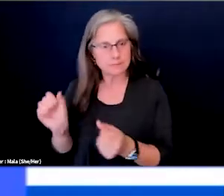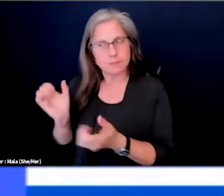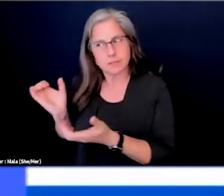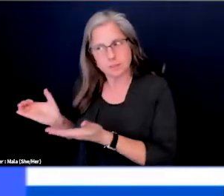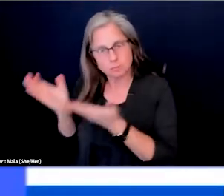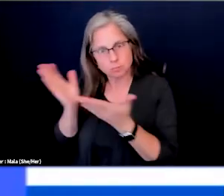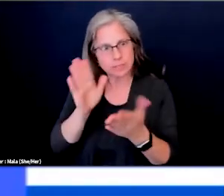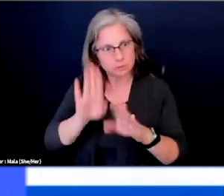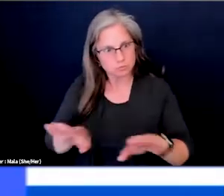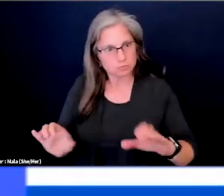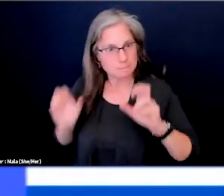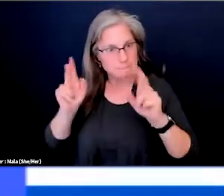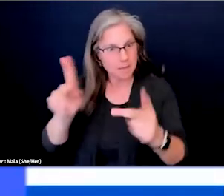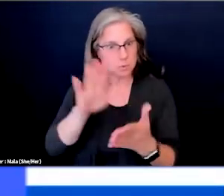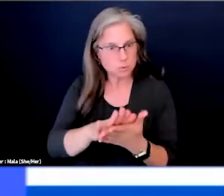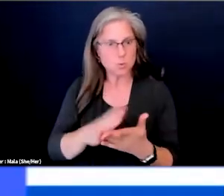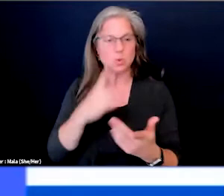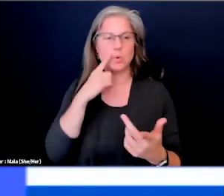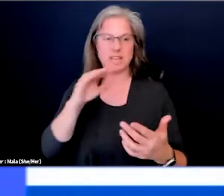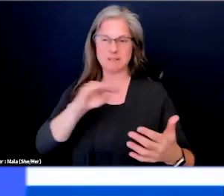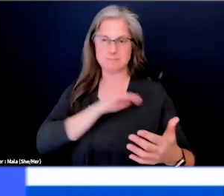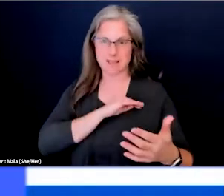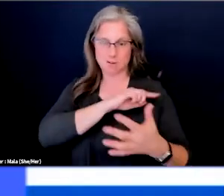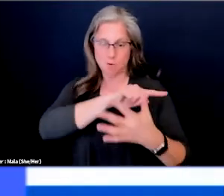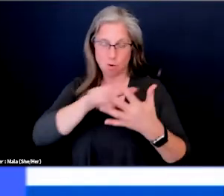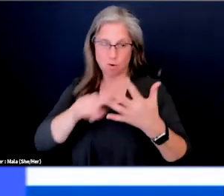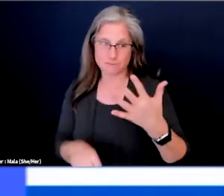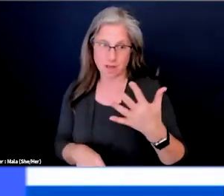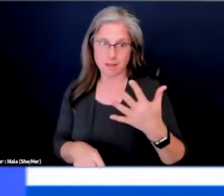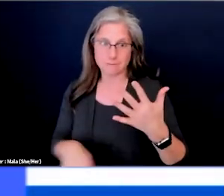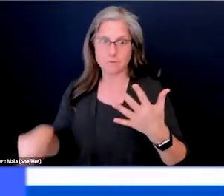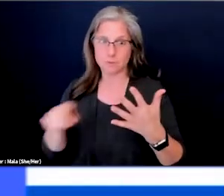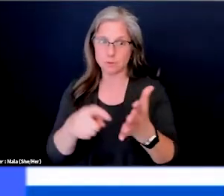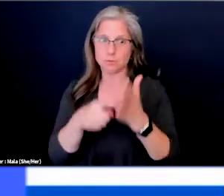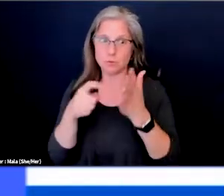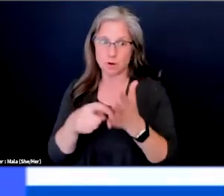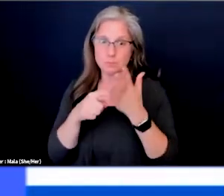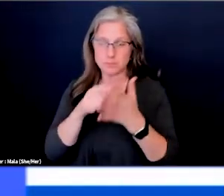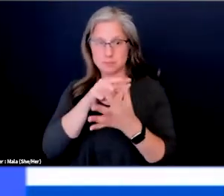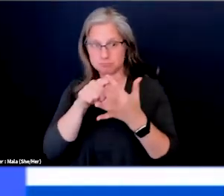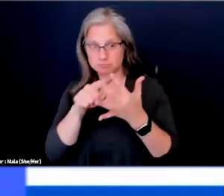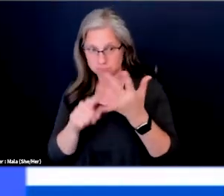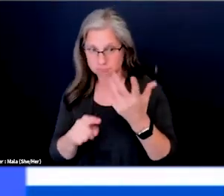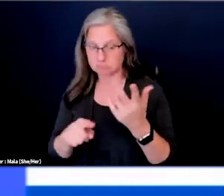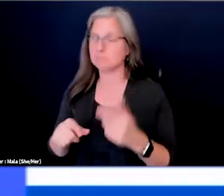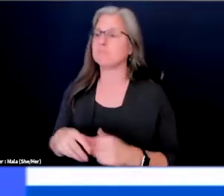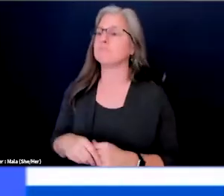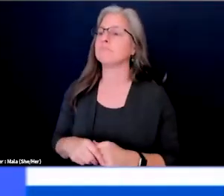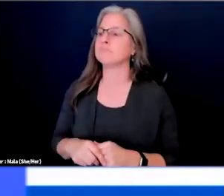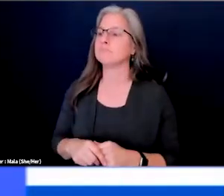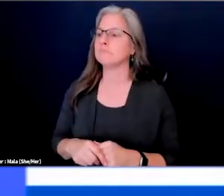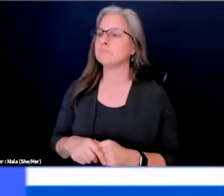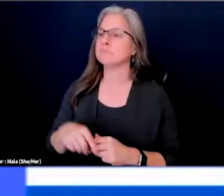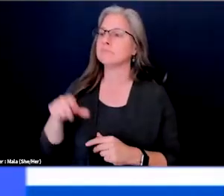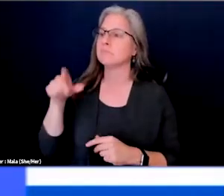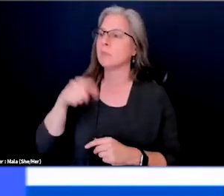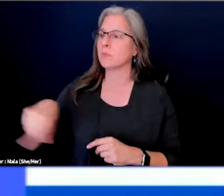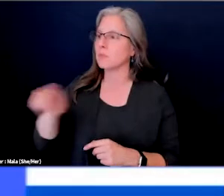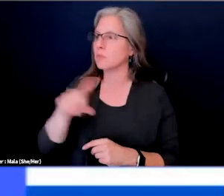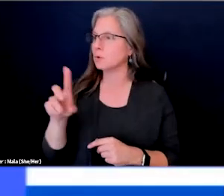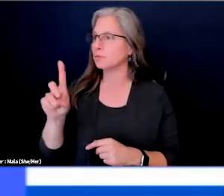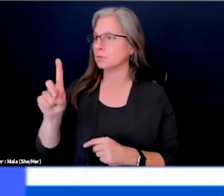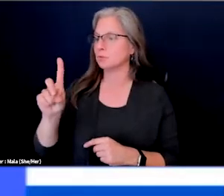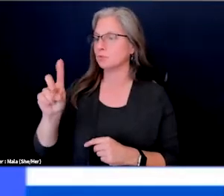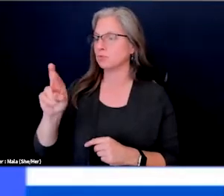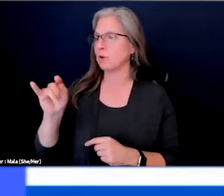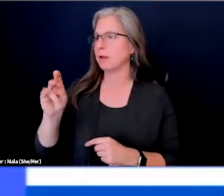to school, and we have met all 5 of those requirements as guided by the Drivers for School Reopening that